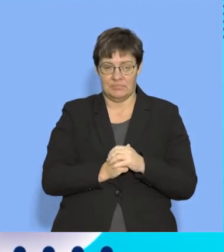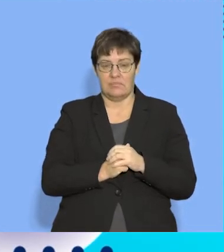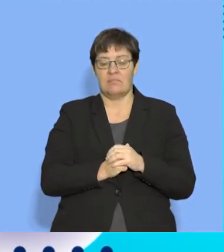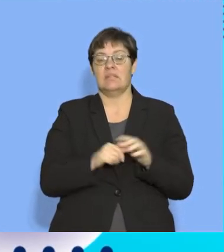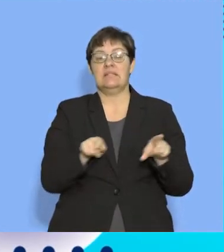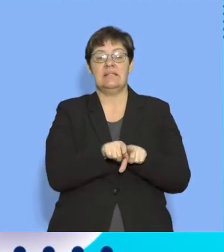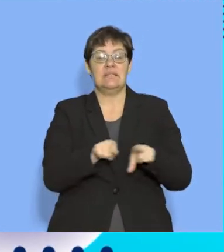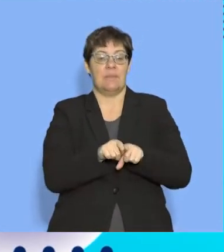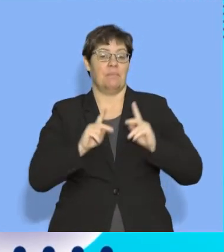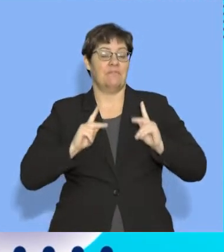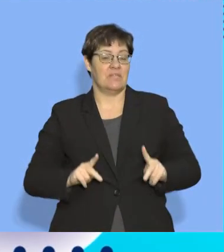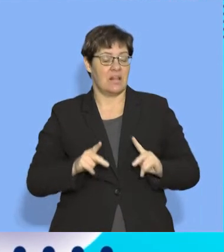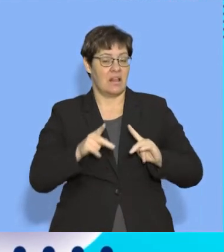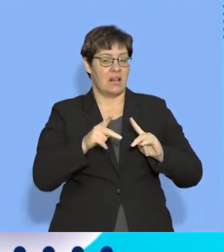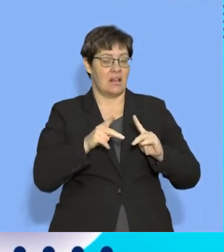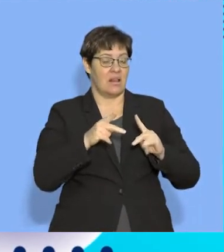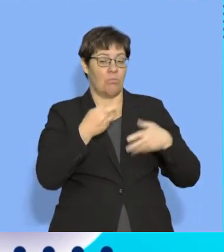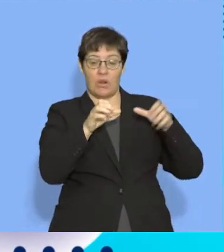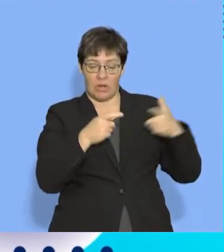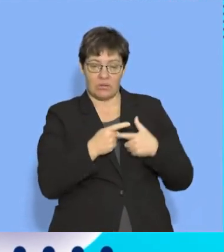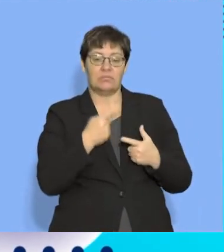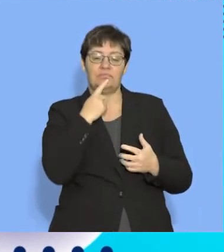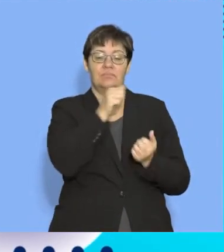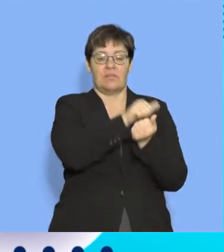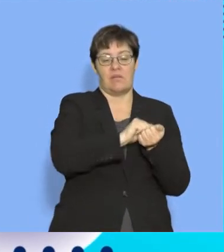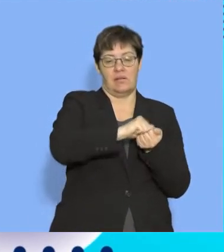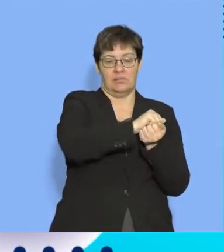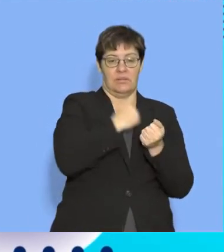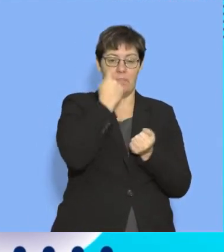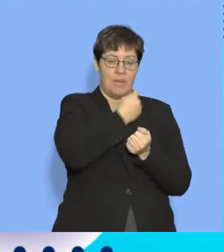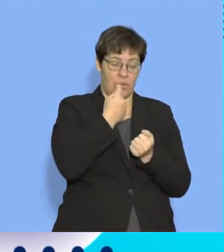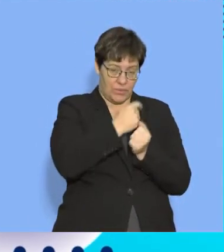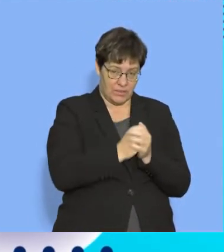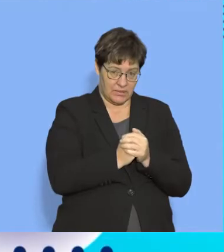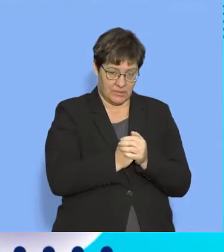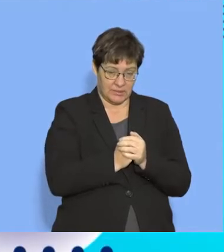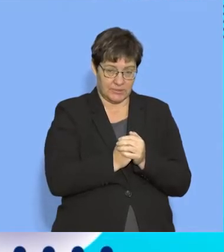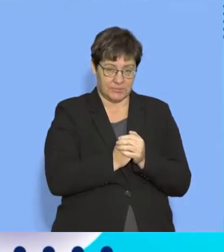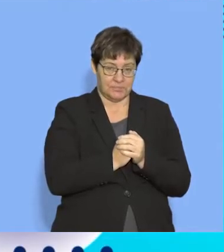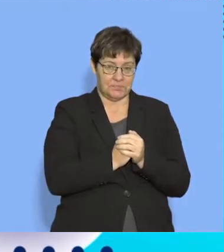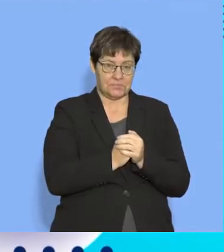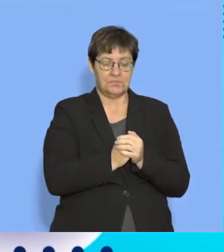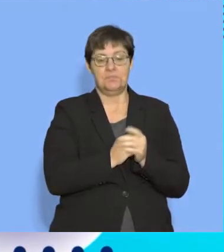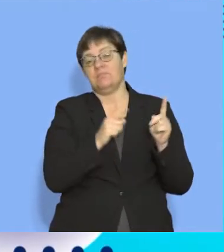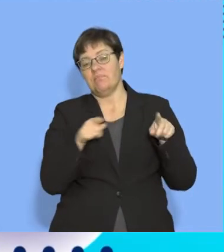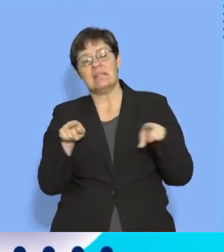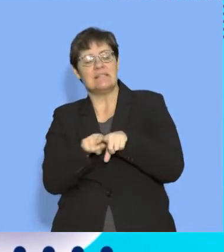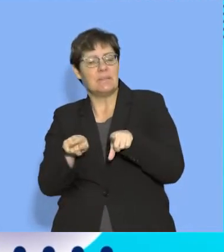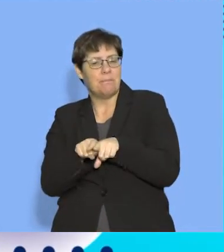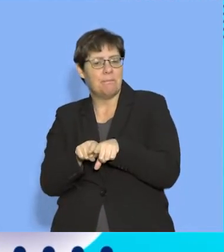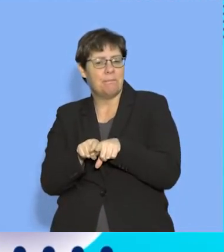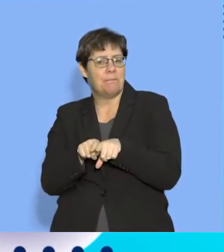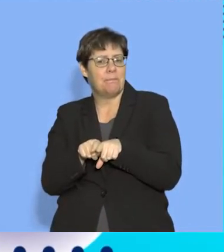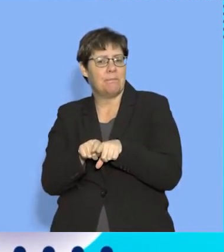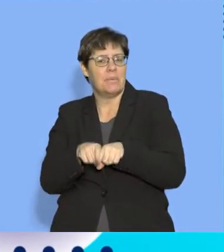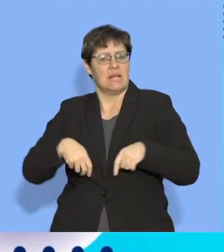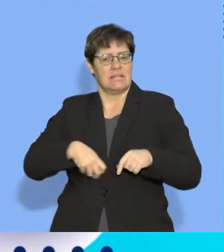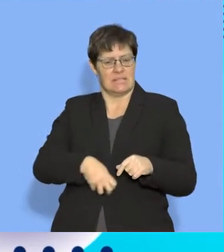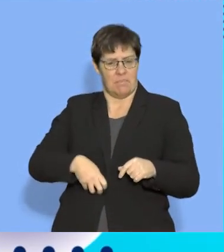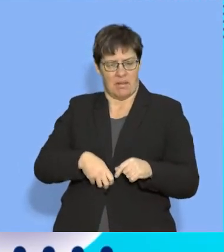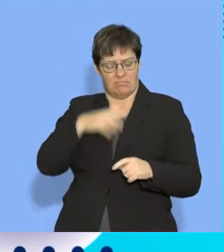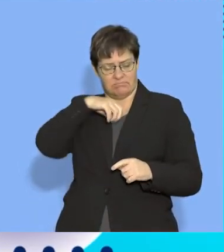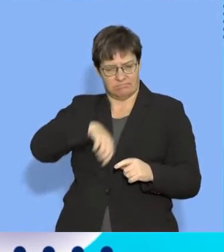Again, in terms of the physical breakdown, we must refer to what happens in the mouth during the chewing process, as well as what happens in the